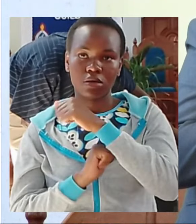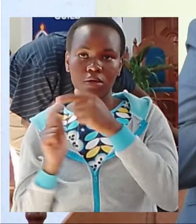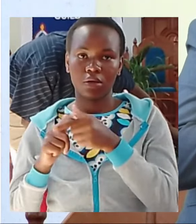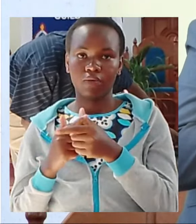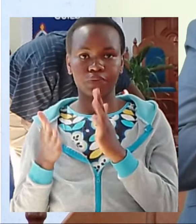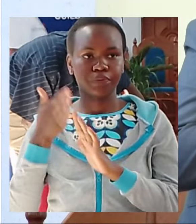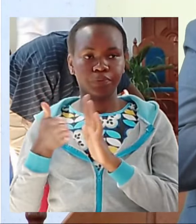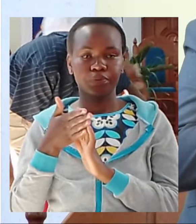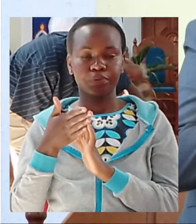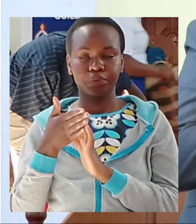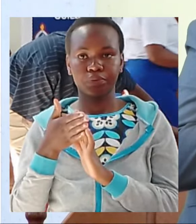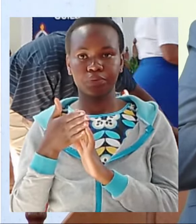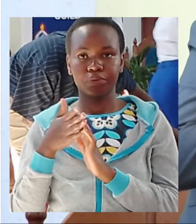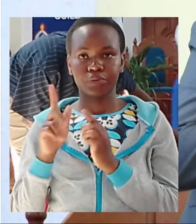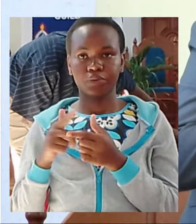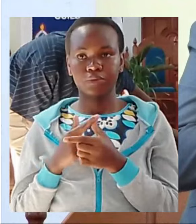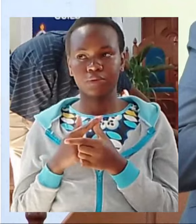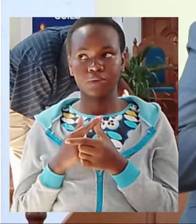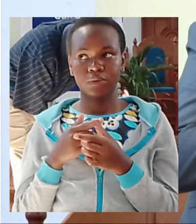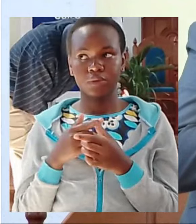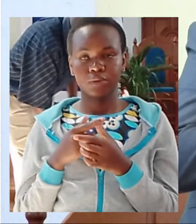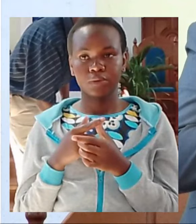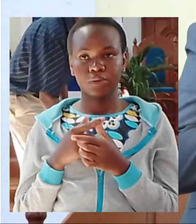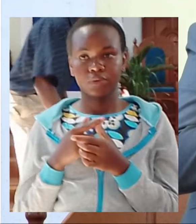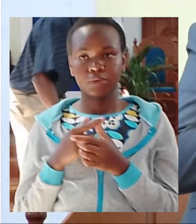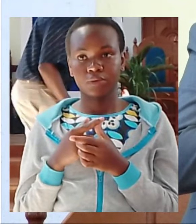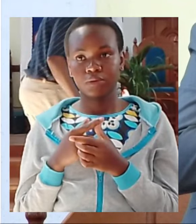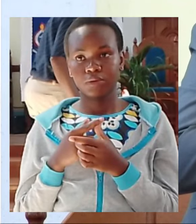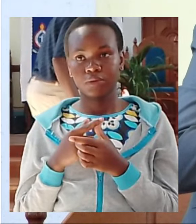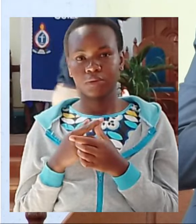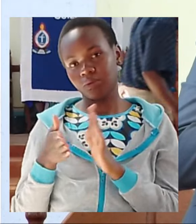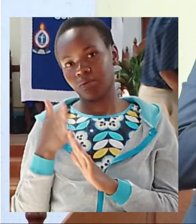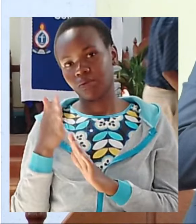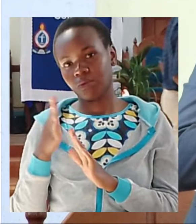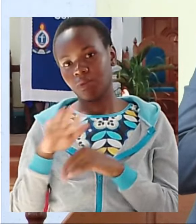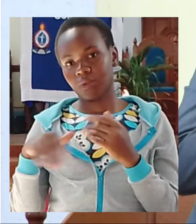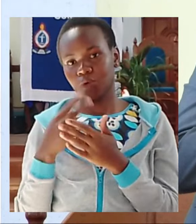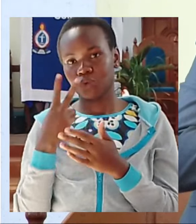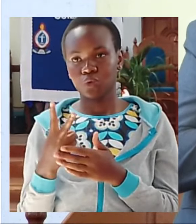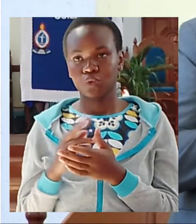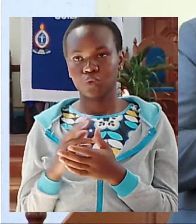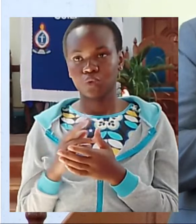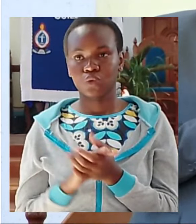quickly. Akabuga, I see you there. Come quickly, please. Two of you.